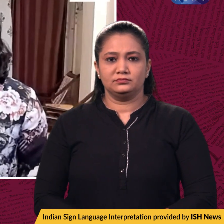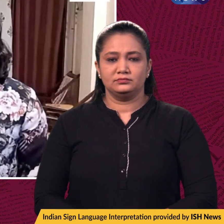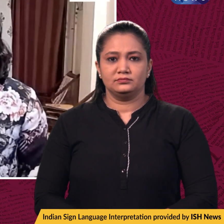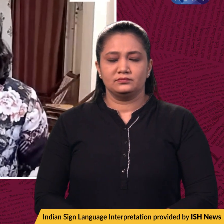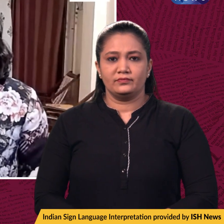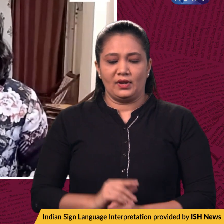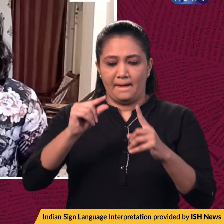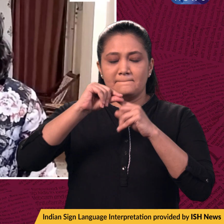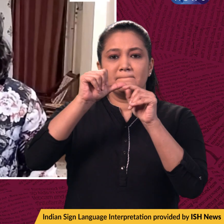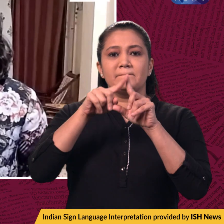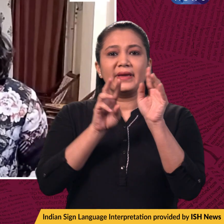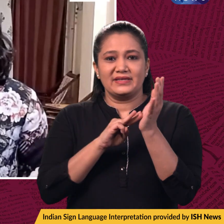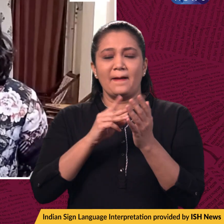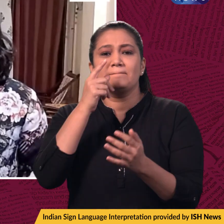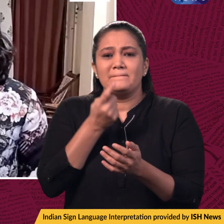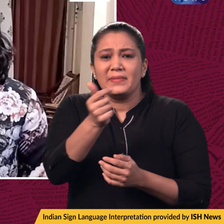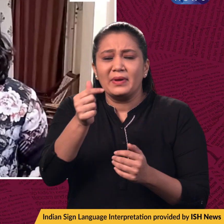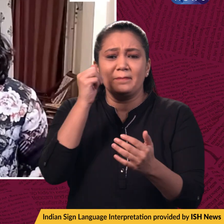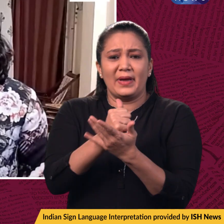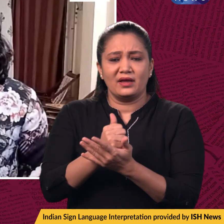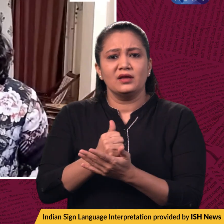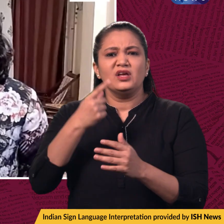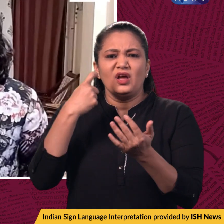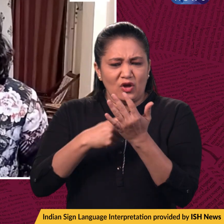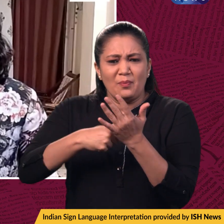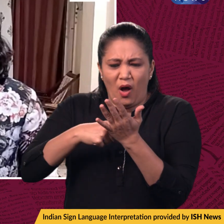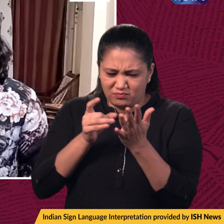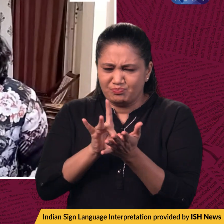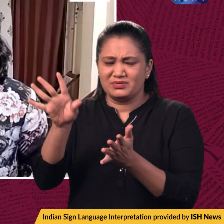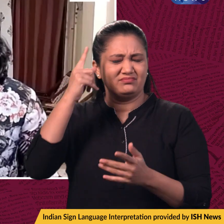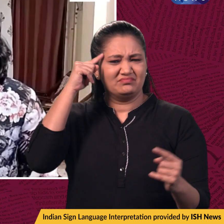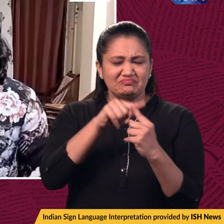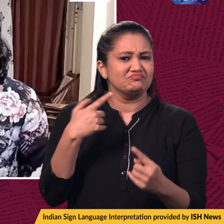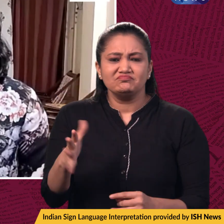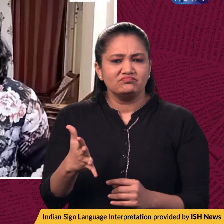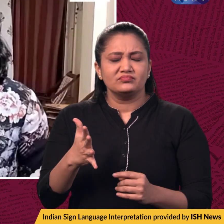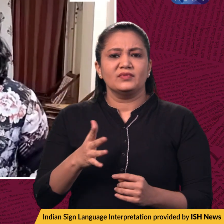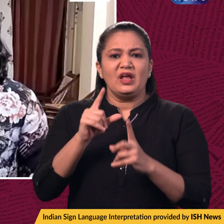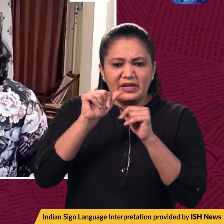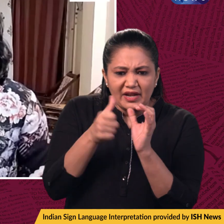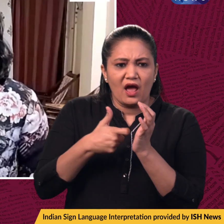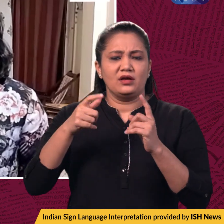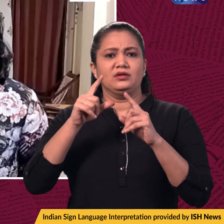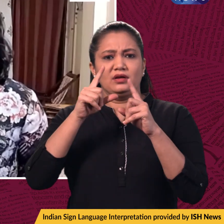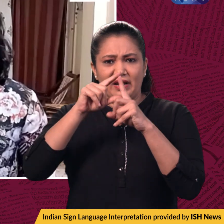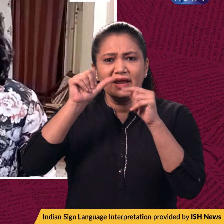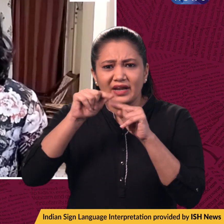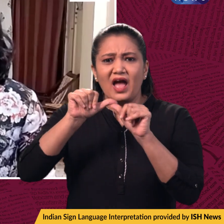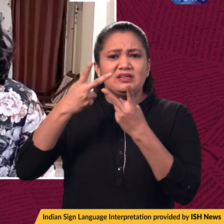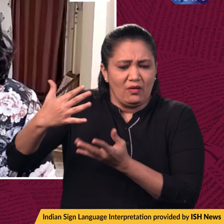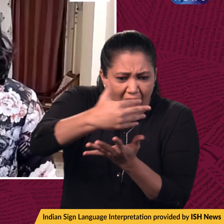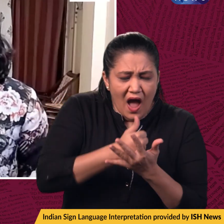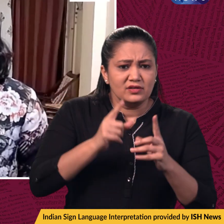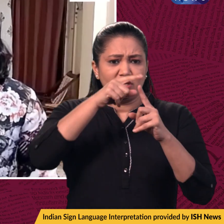Also in the news, Paytm Payments Bank has dismissed a report claiming that it had leaked data to